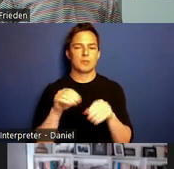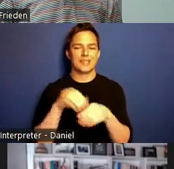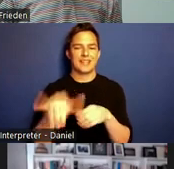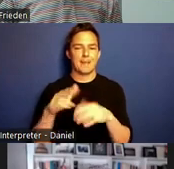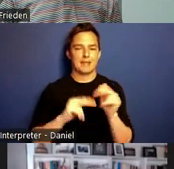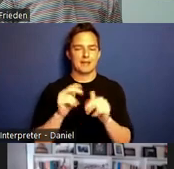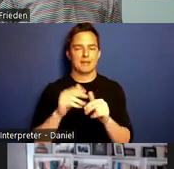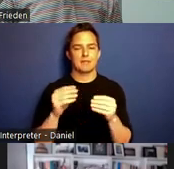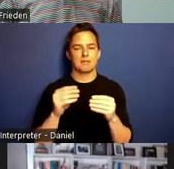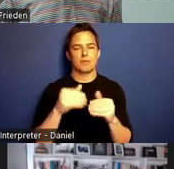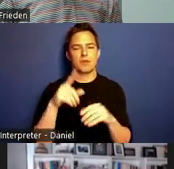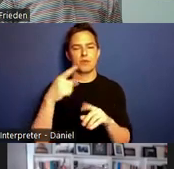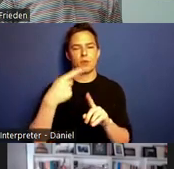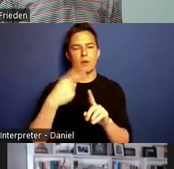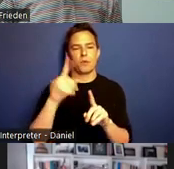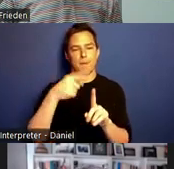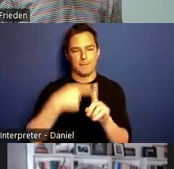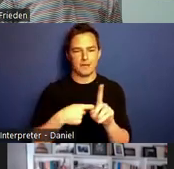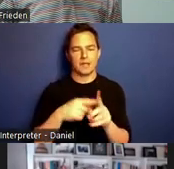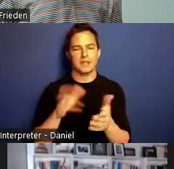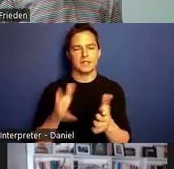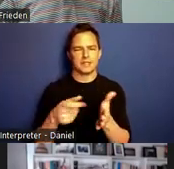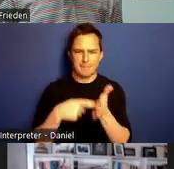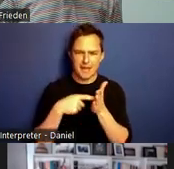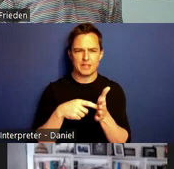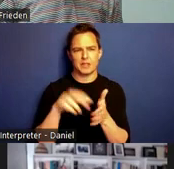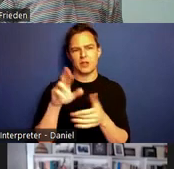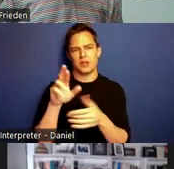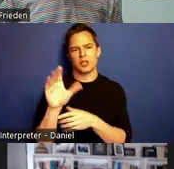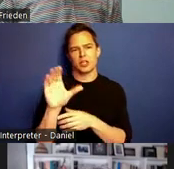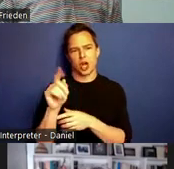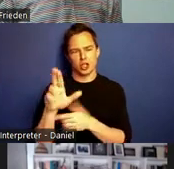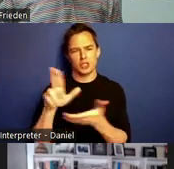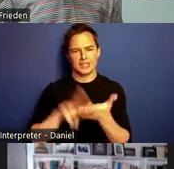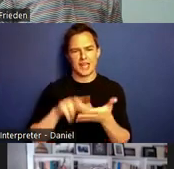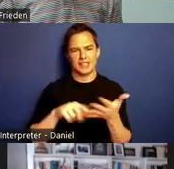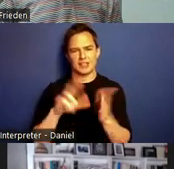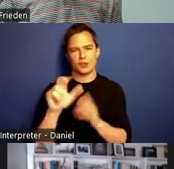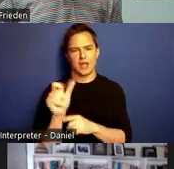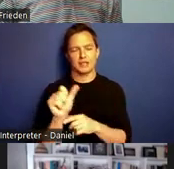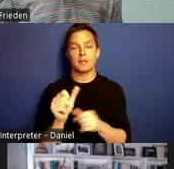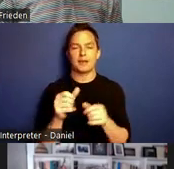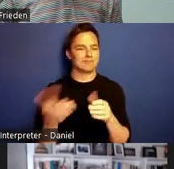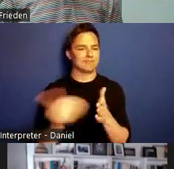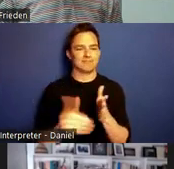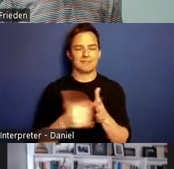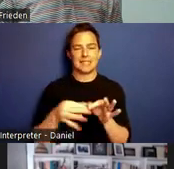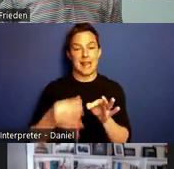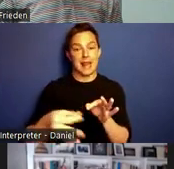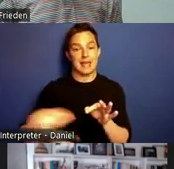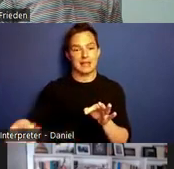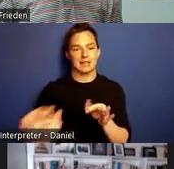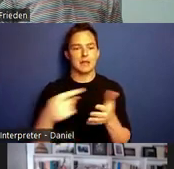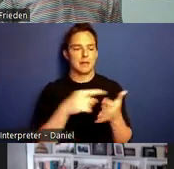that the Carter administration sign the regulations. They've been repeatedly delayed as these